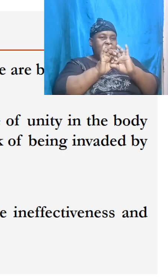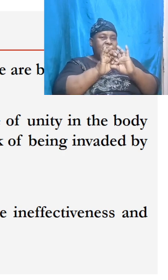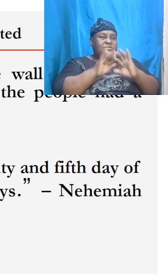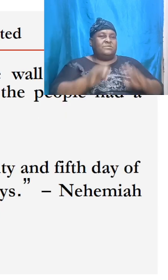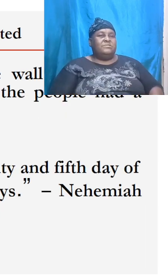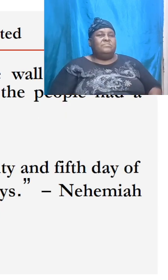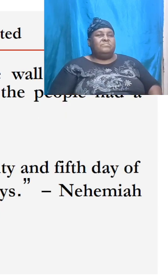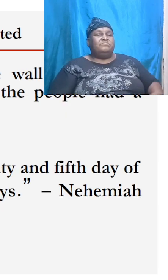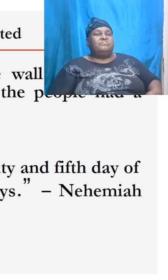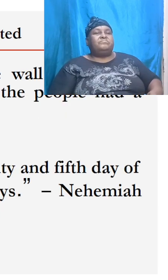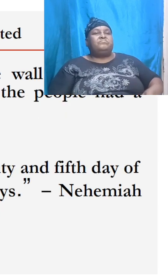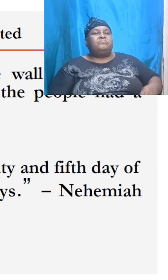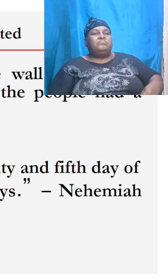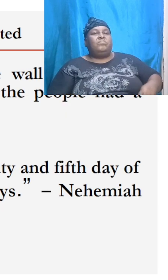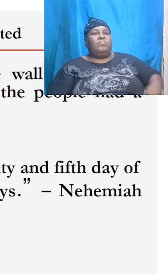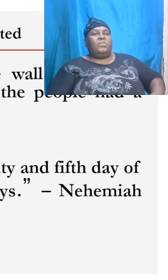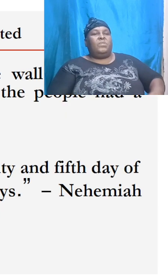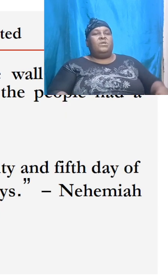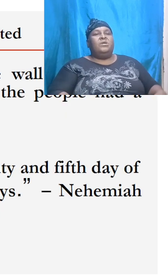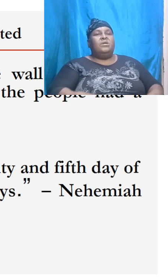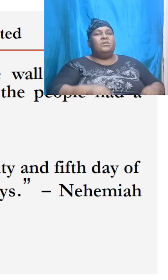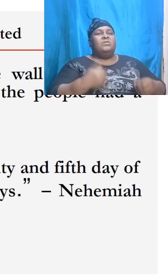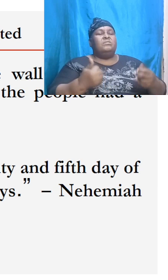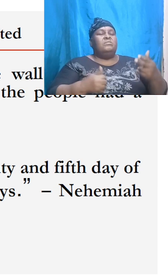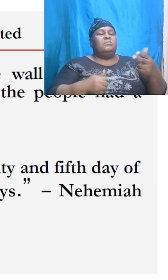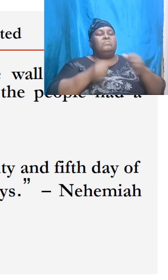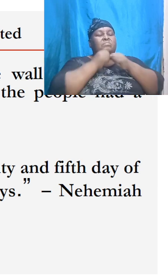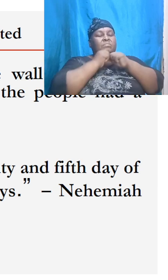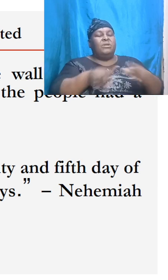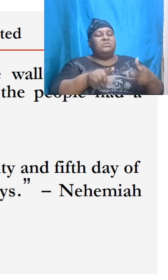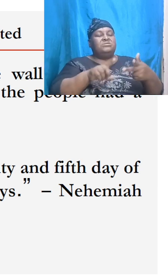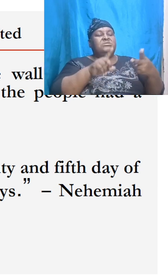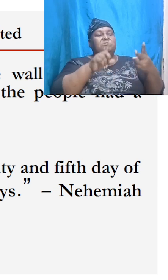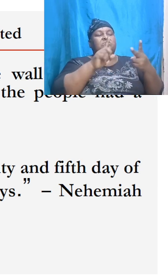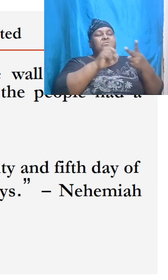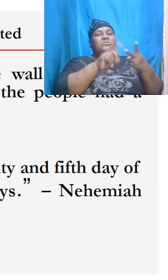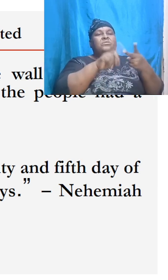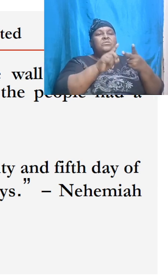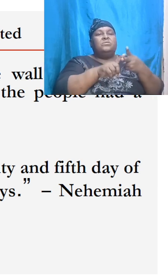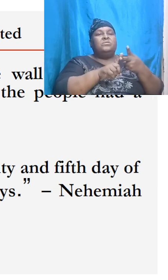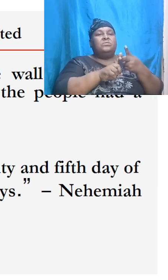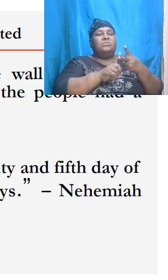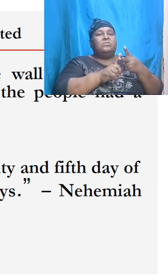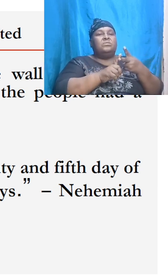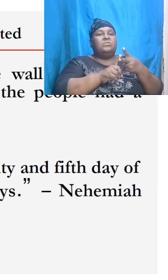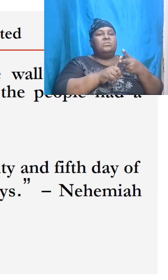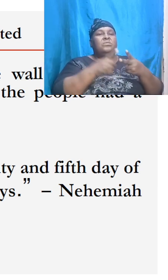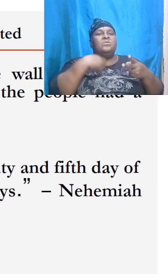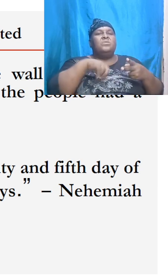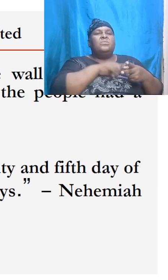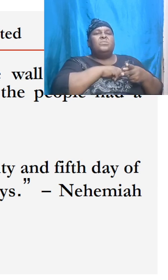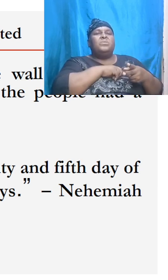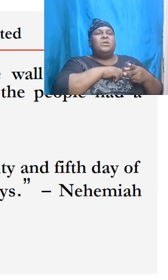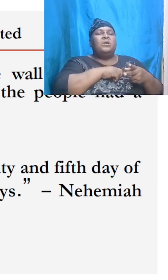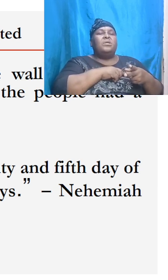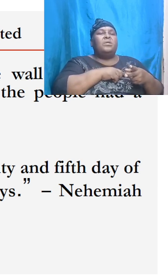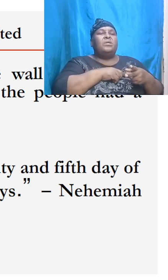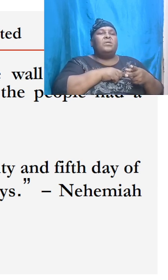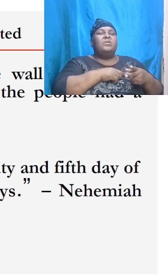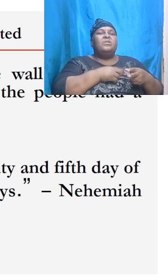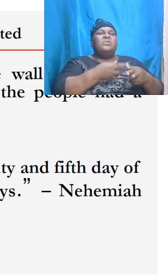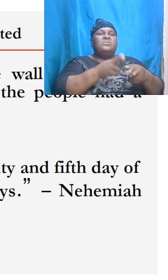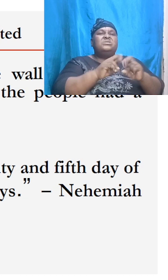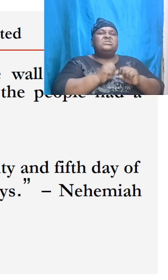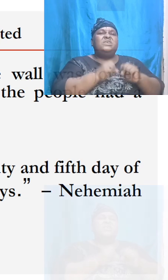let us move to the other blessing. Blessing number two. We said before, we accomplish more when we are united.